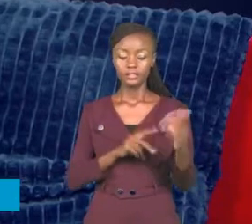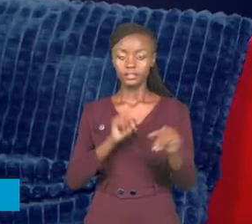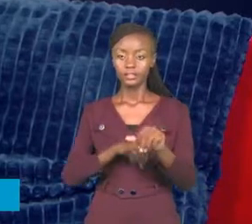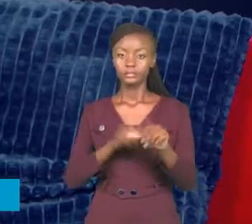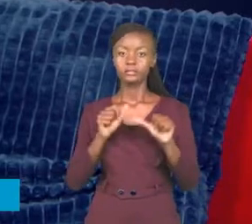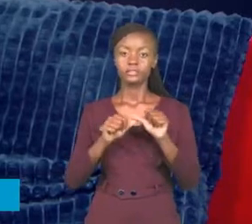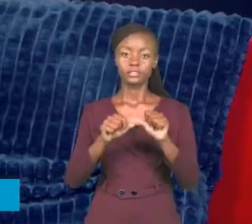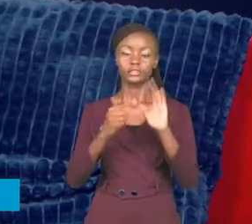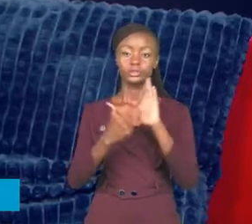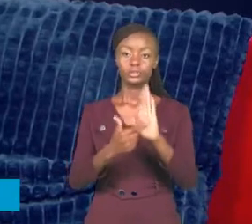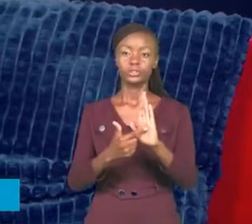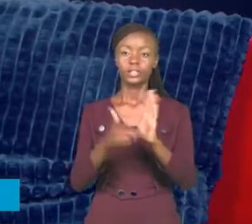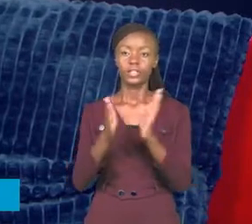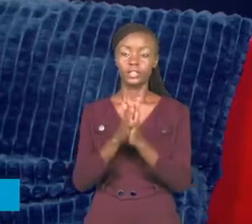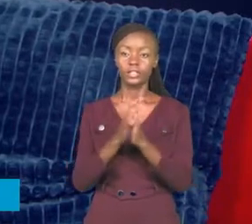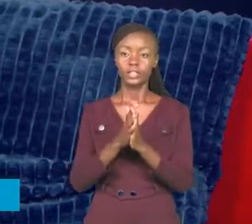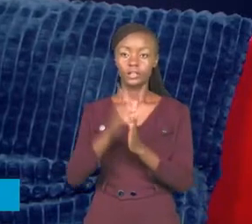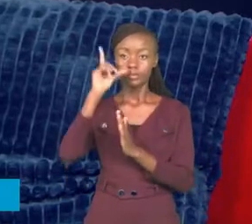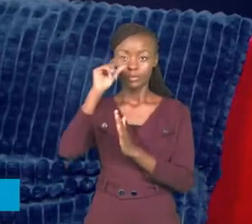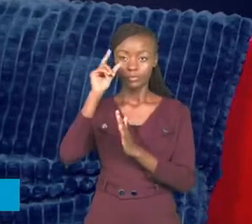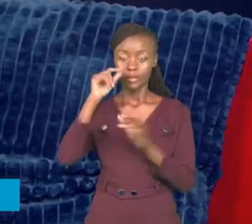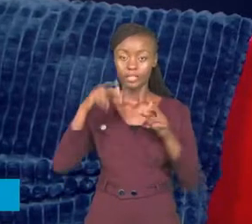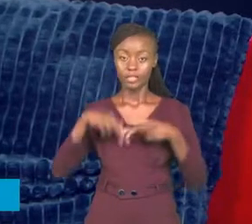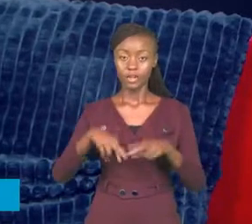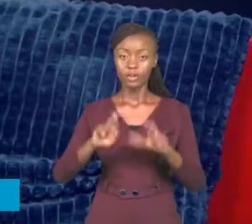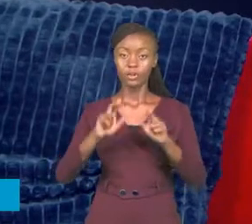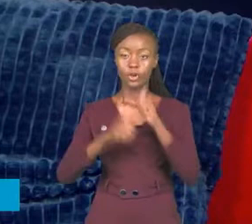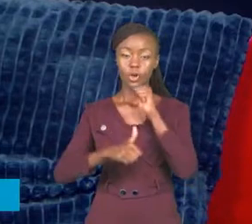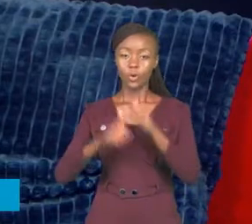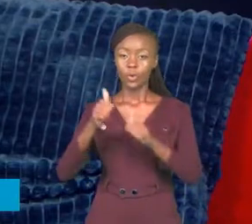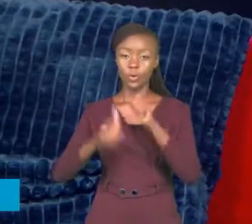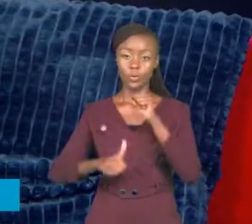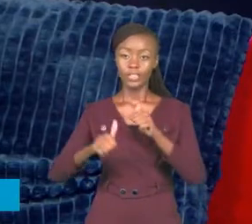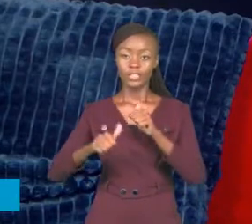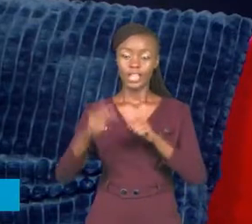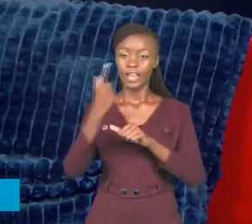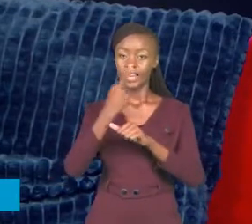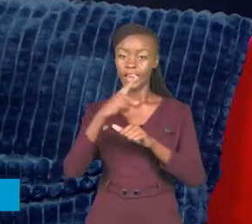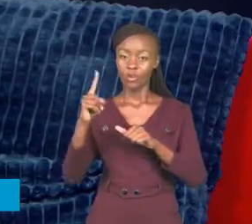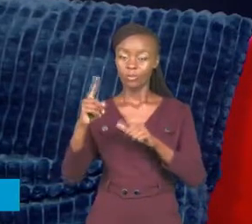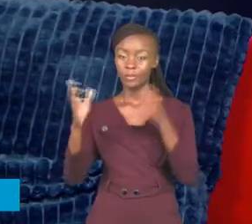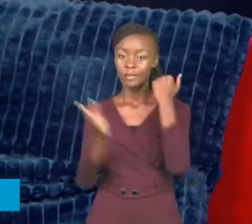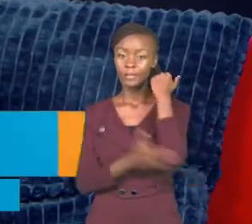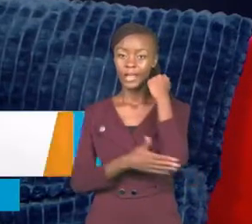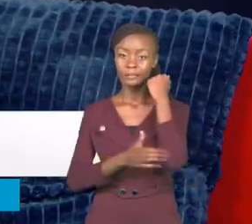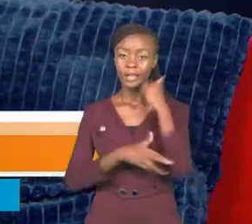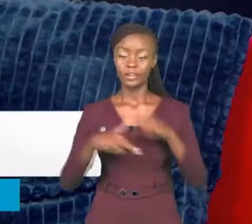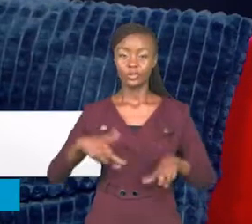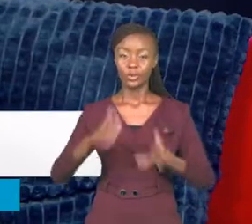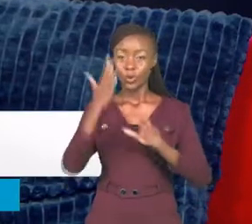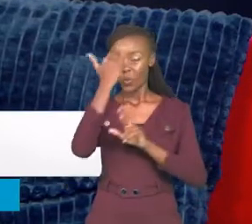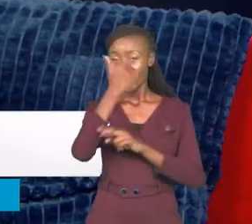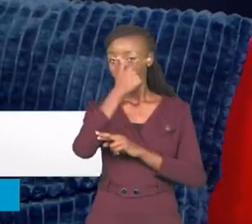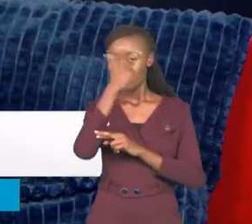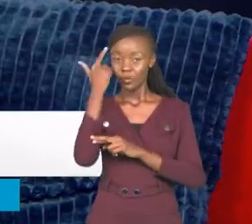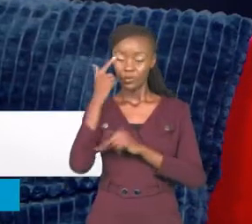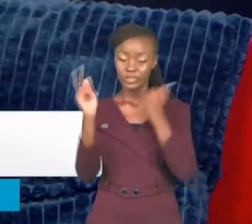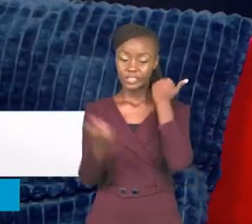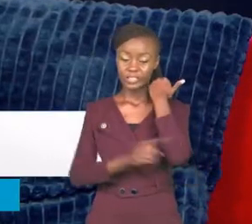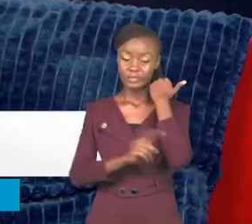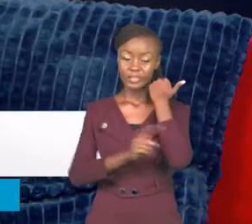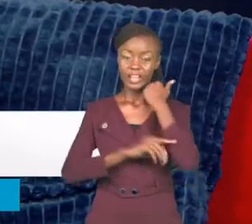on in the show. And of course, Mombasa Road is ranked Nairobi's deadliest road due to its indiscipline of motorists